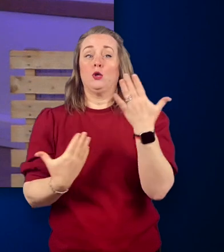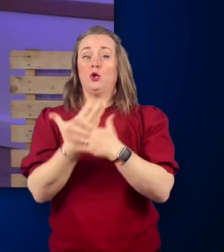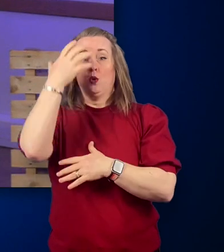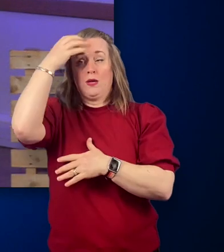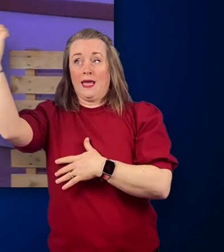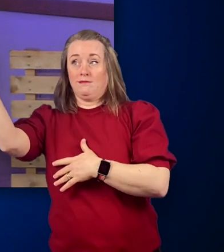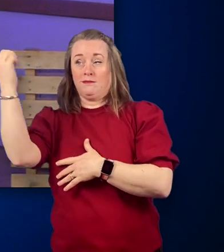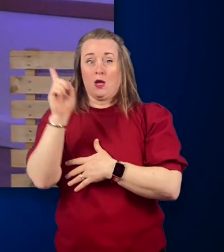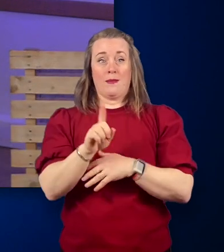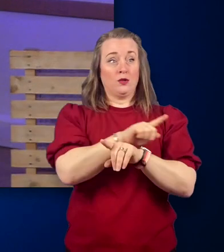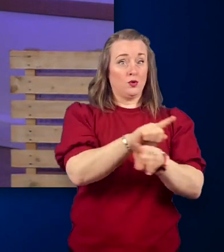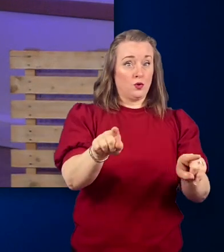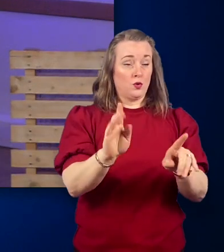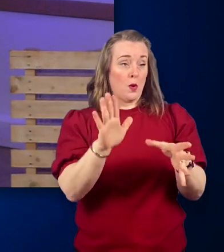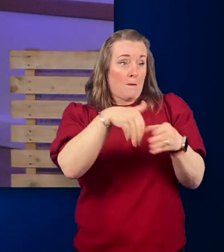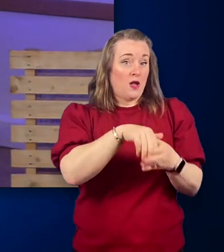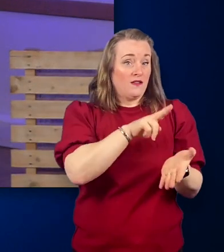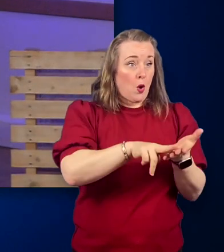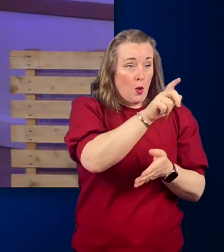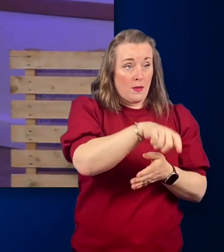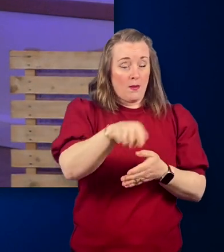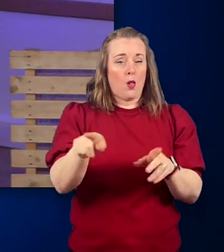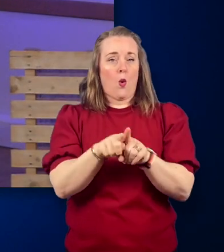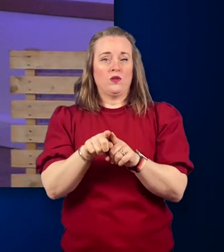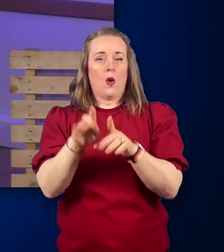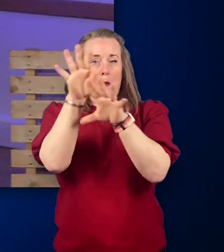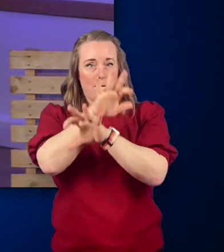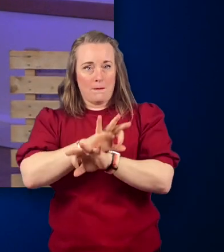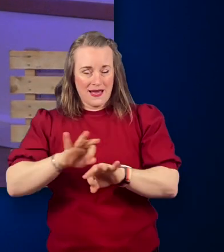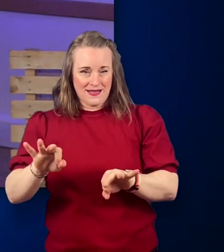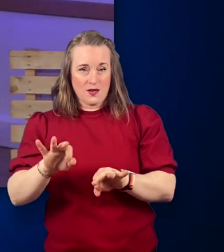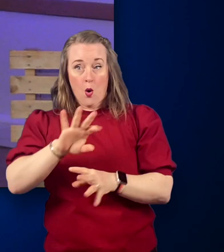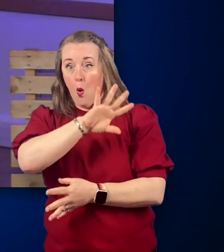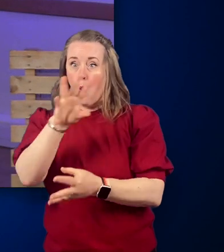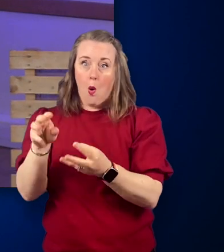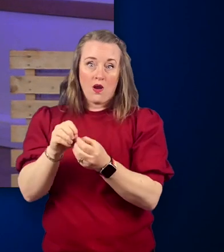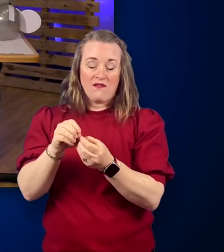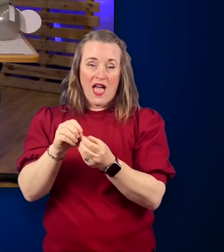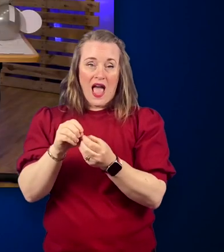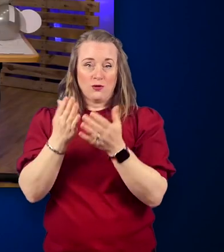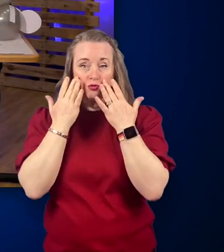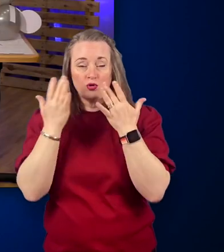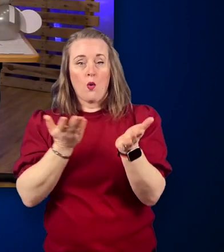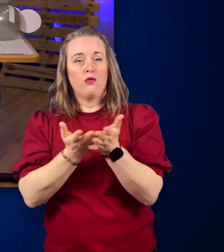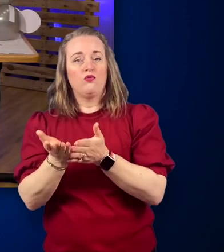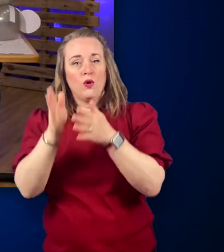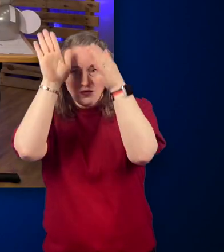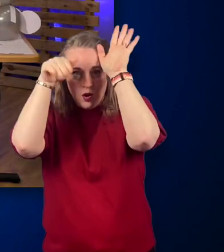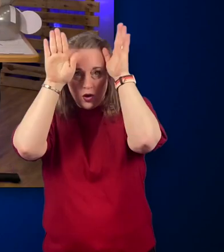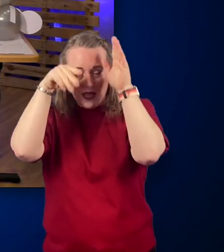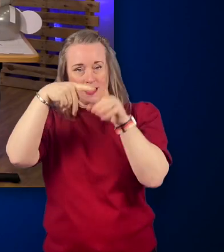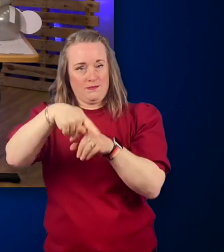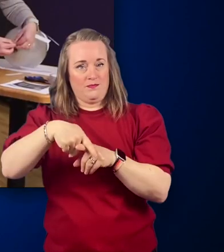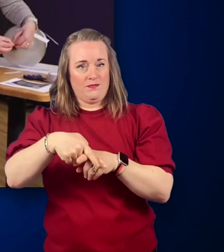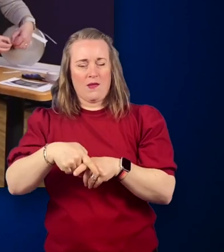and to bring you peace. All of that wrapped up in Jesus sitting on a donkey. That's amazing, isn't it? That is